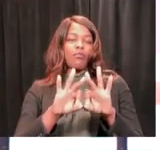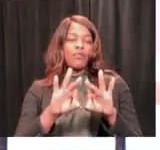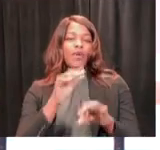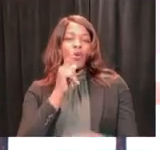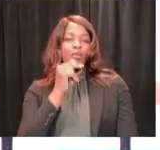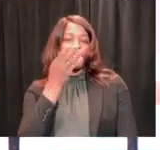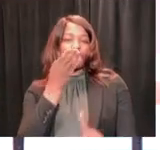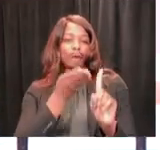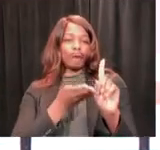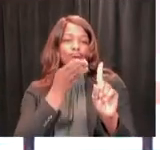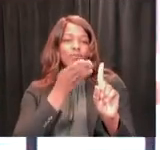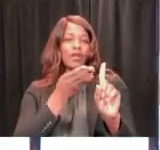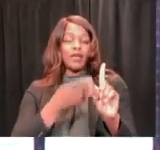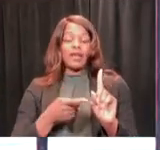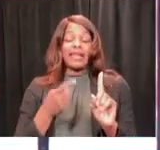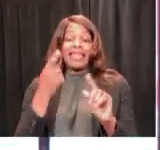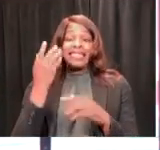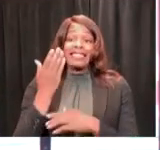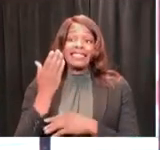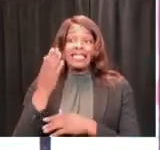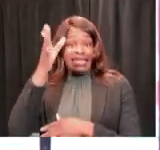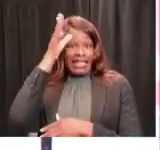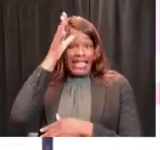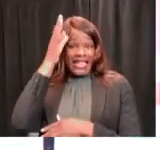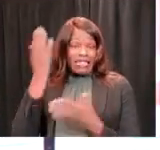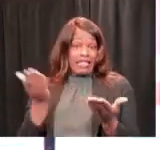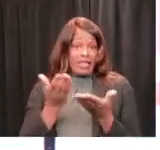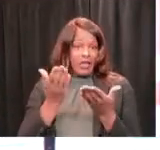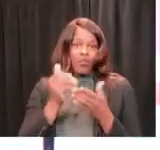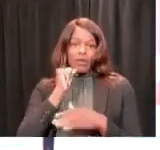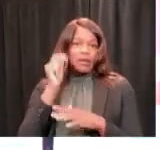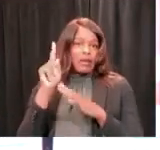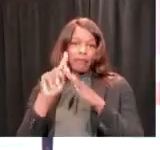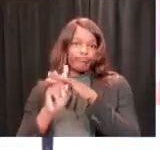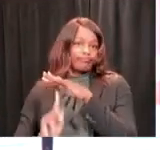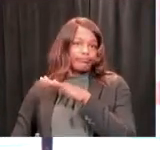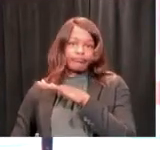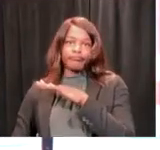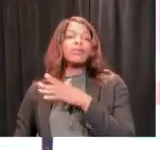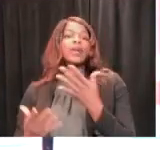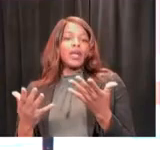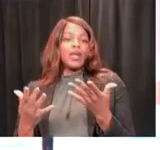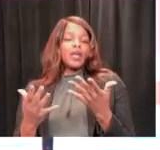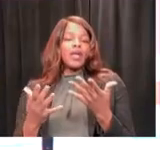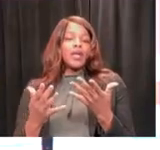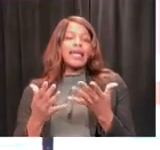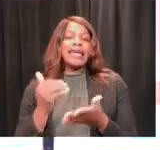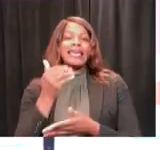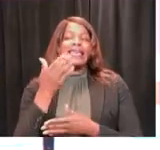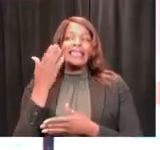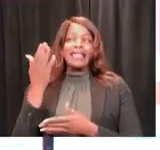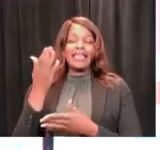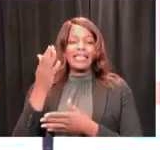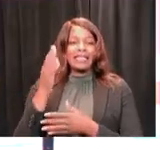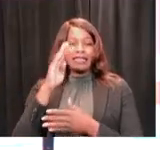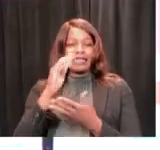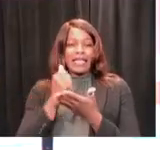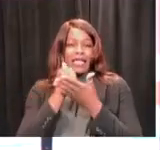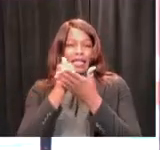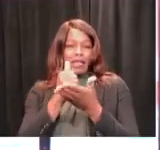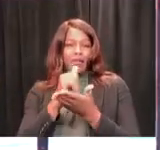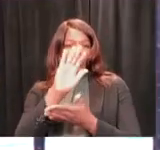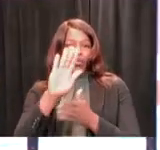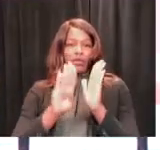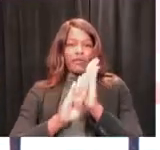His presence or his absence, and in some cases, he has shaped you in an incredibly positive way. You think about so